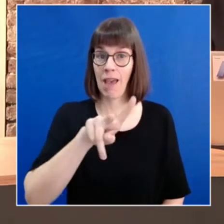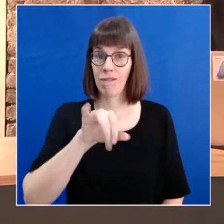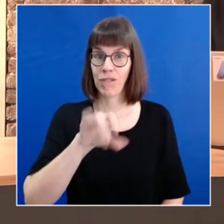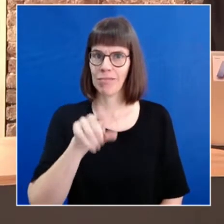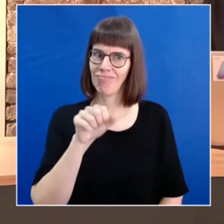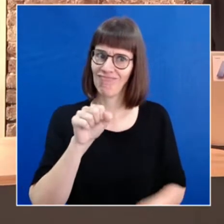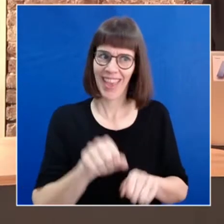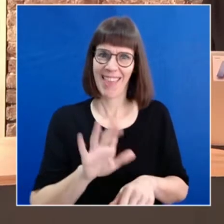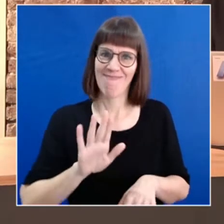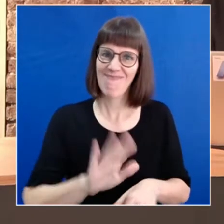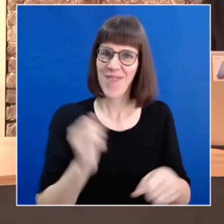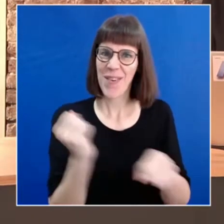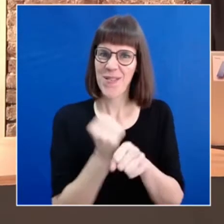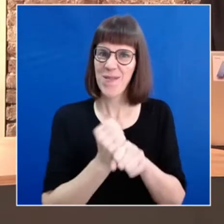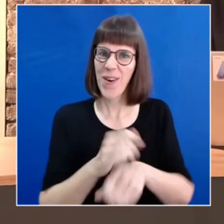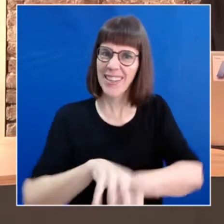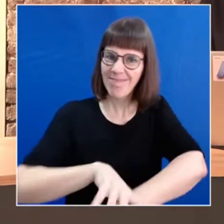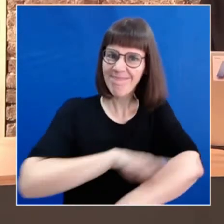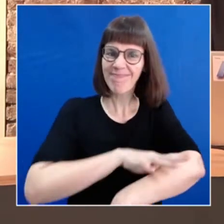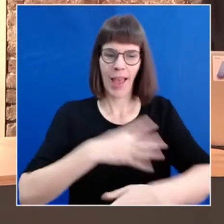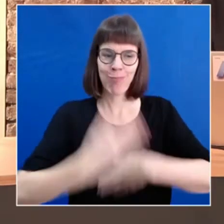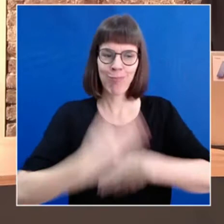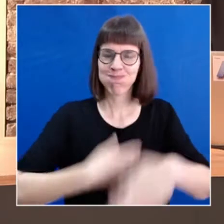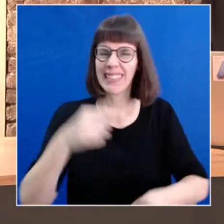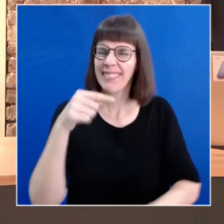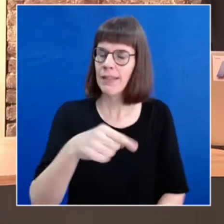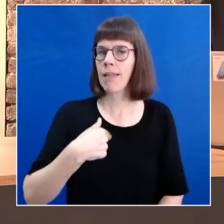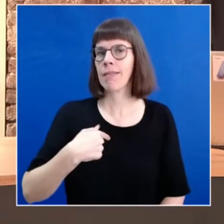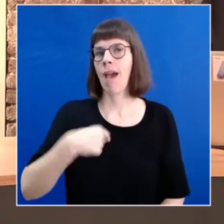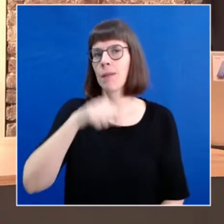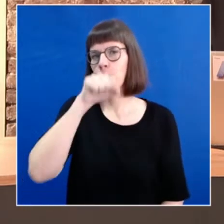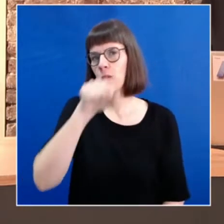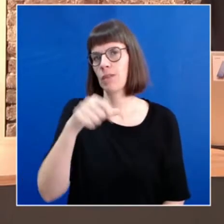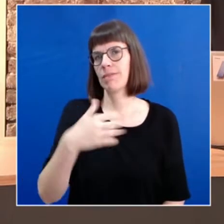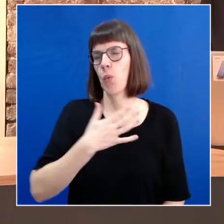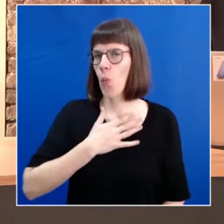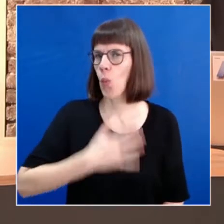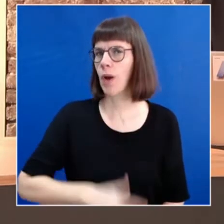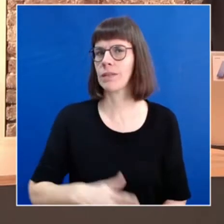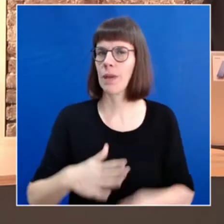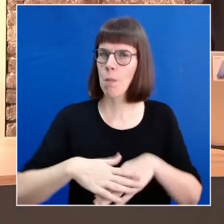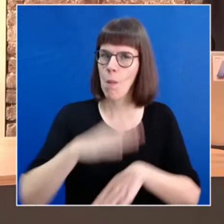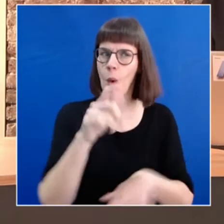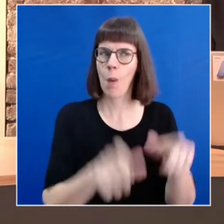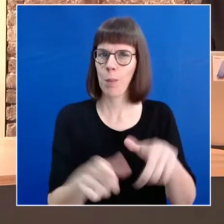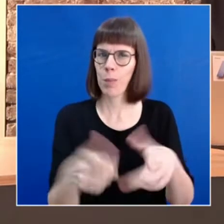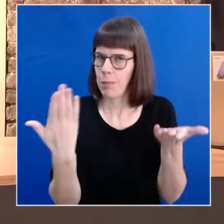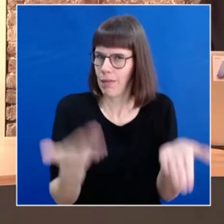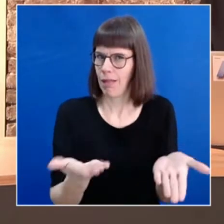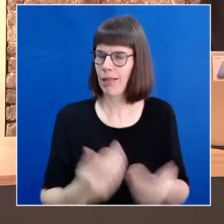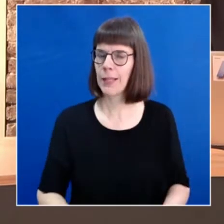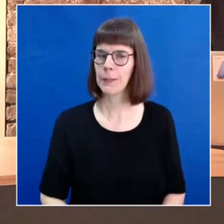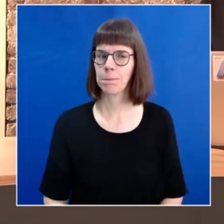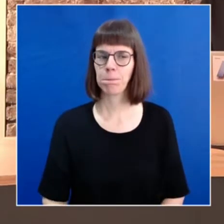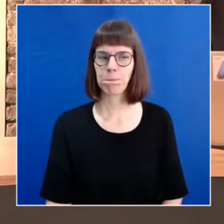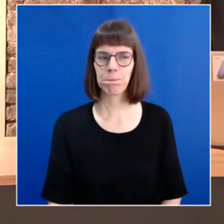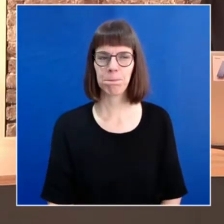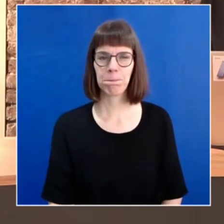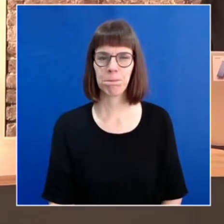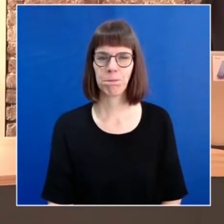that I would love to have and what I would love to see more and more people in. But that is not normal, that